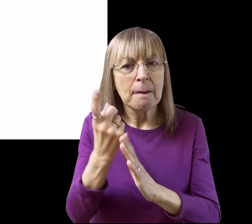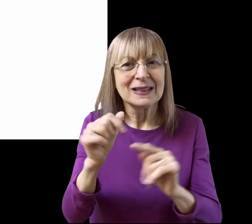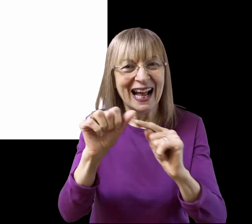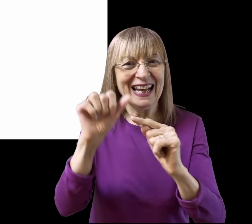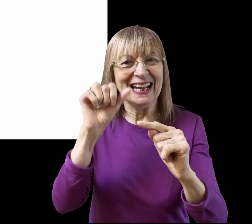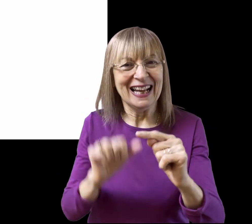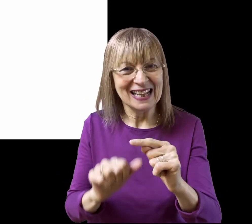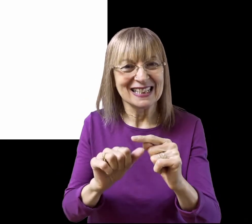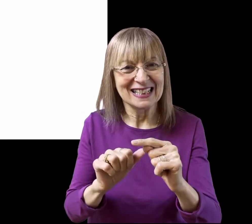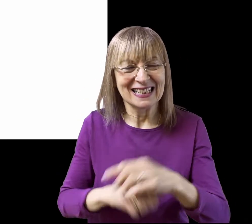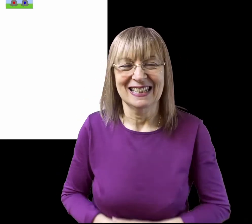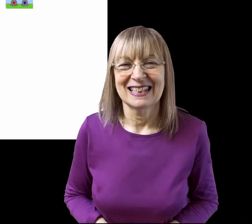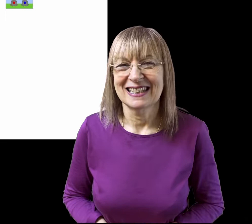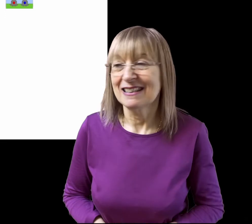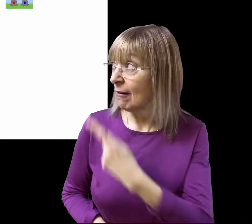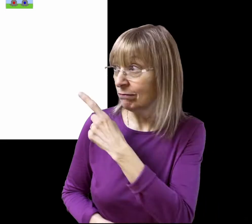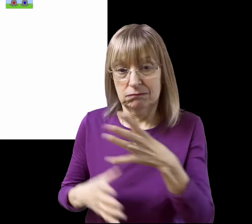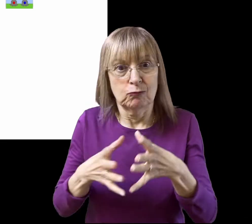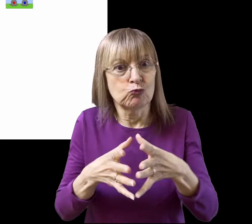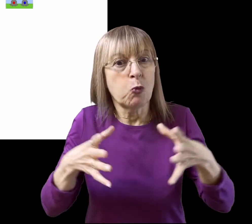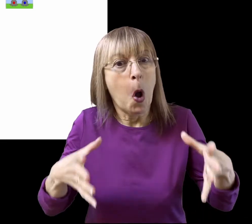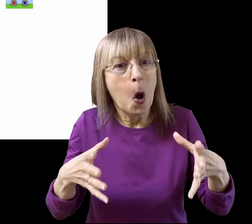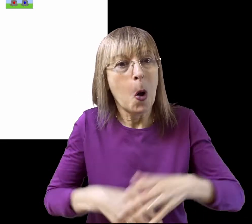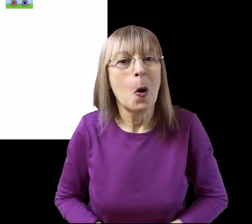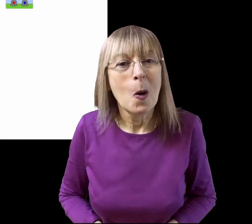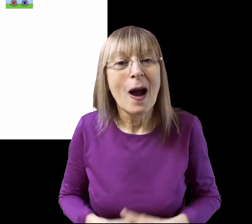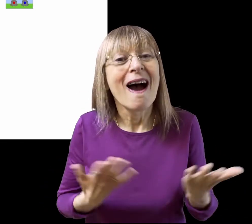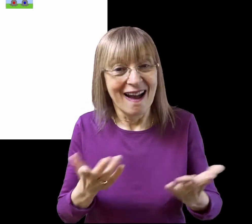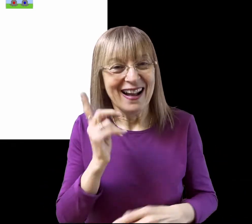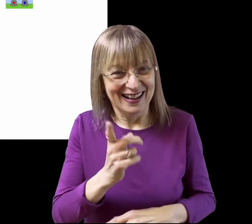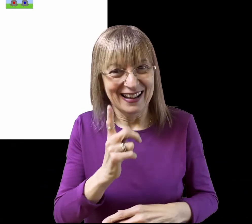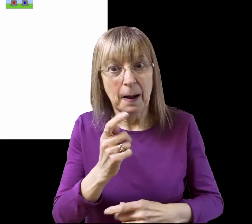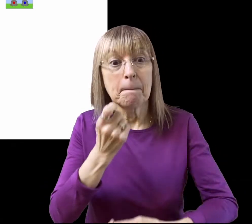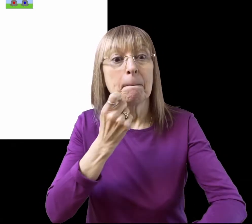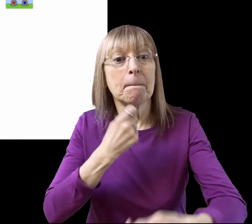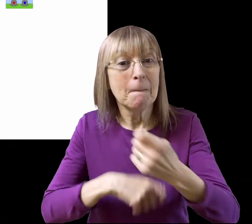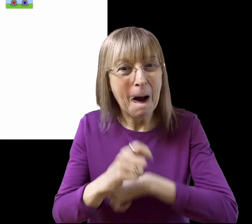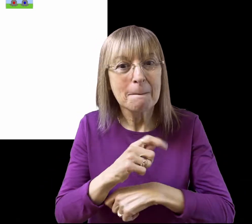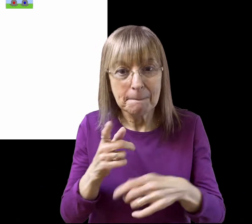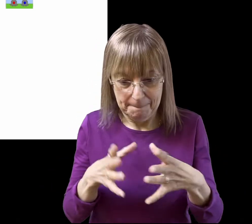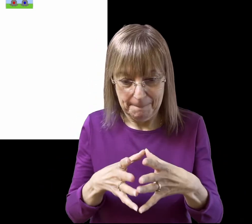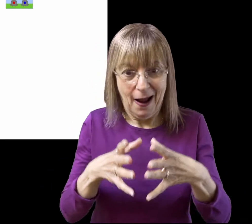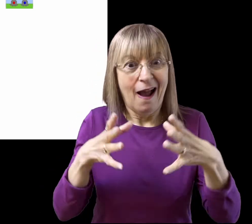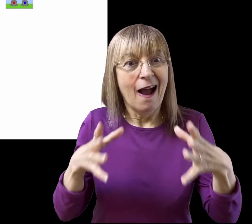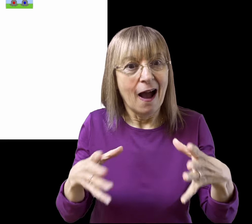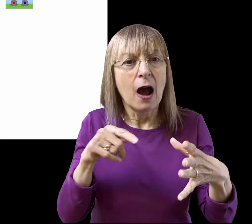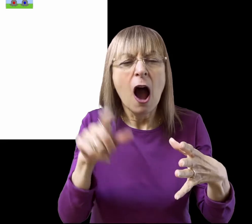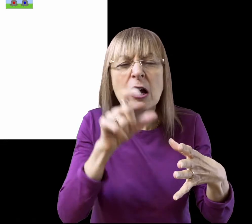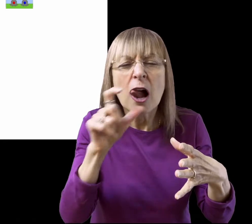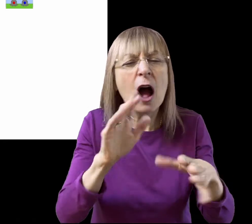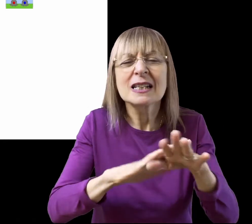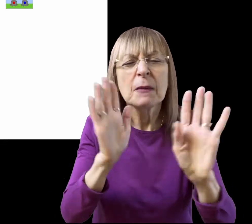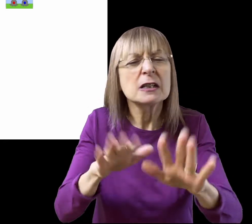with babies? They grow into adults. So what happens is those babies